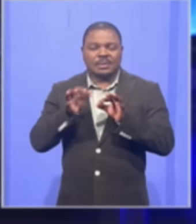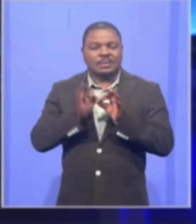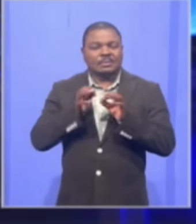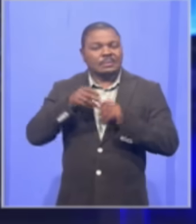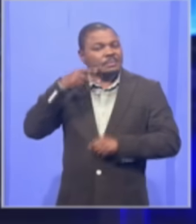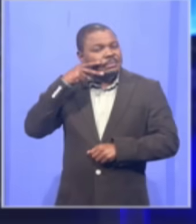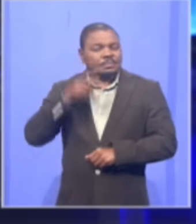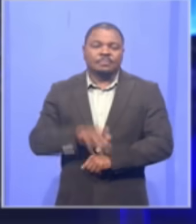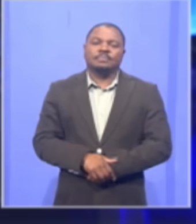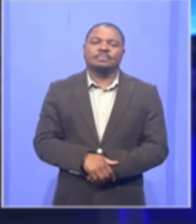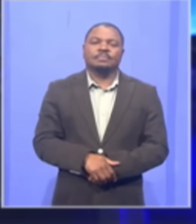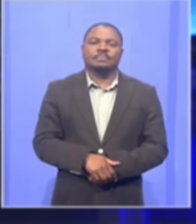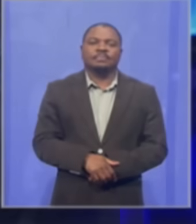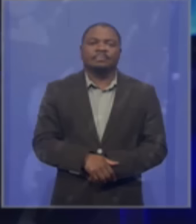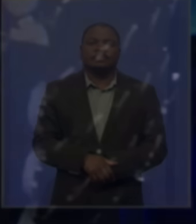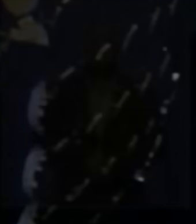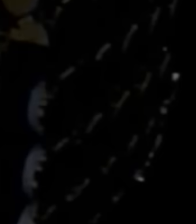Letlalo.